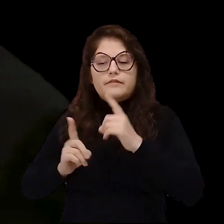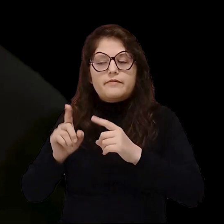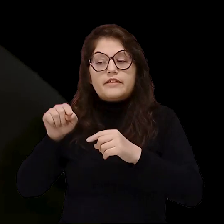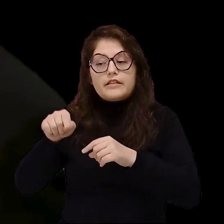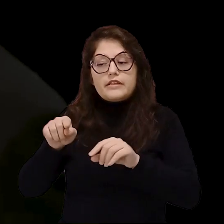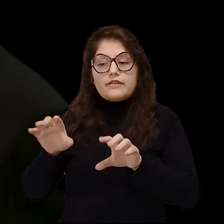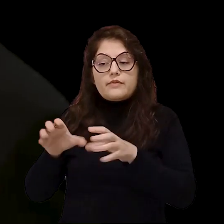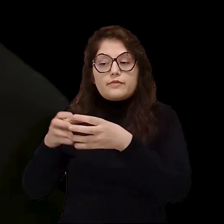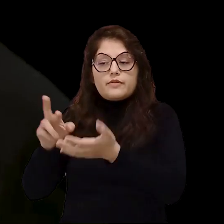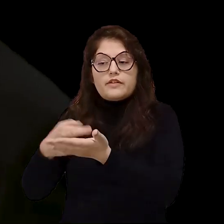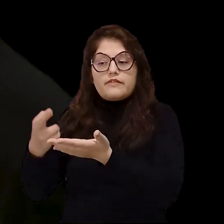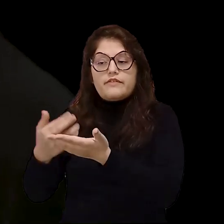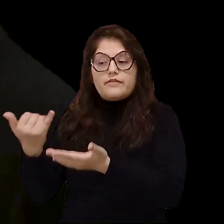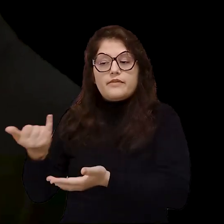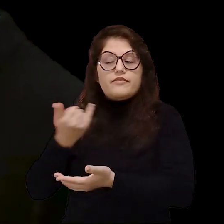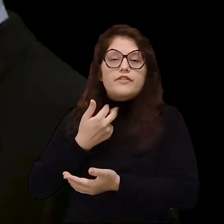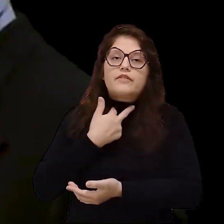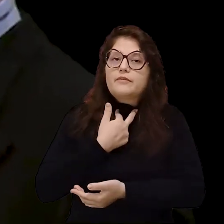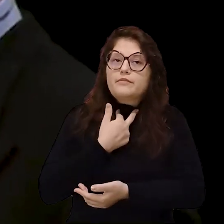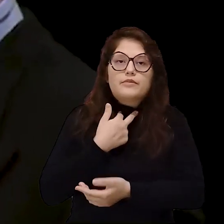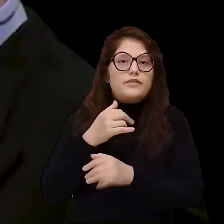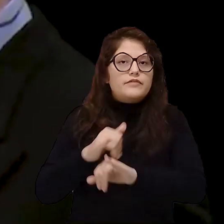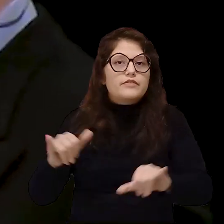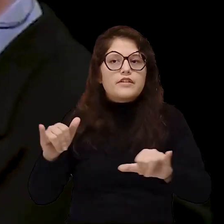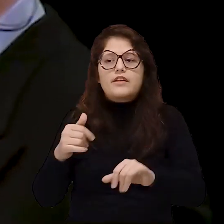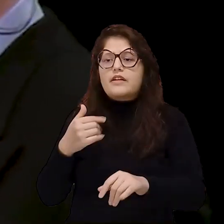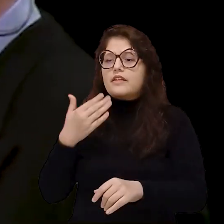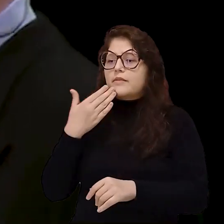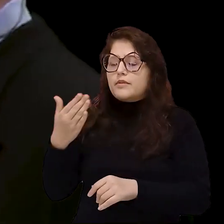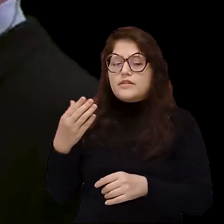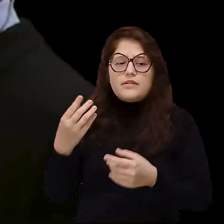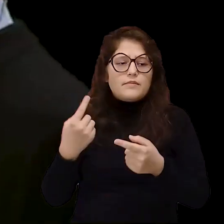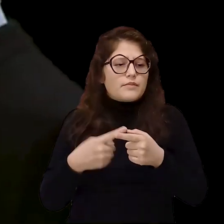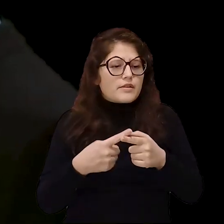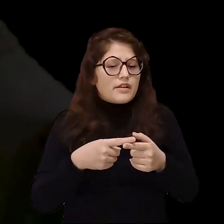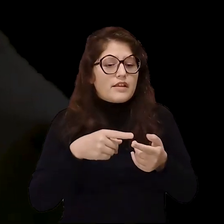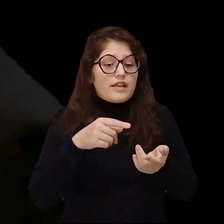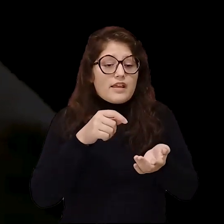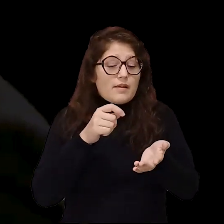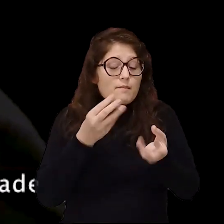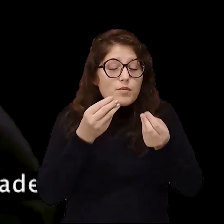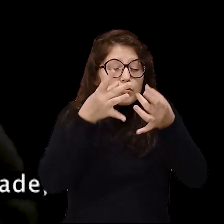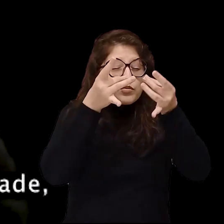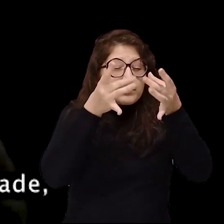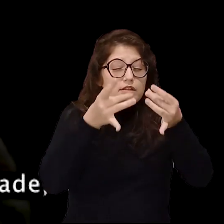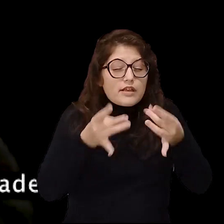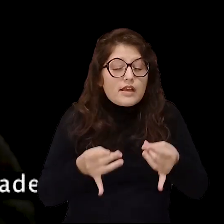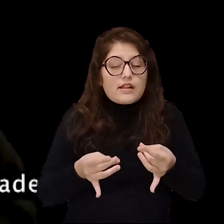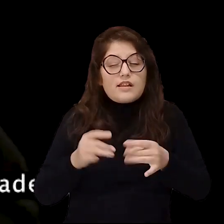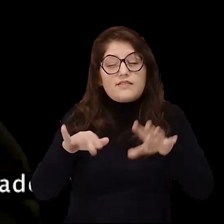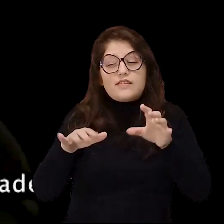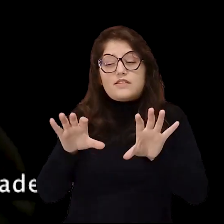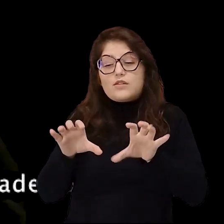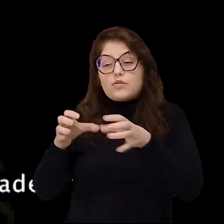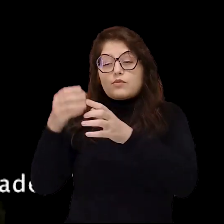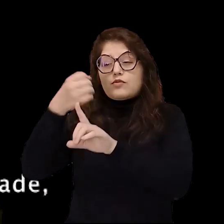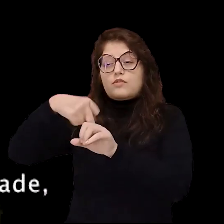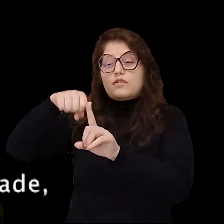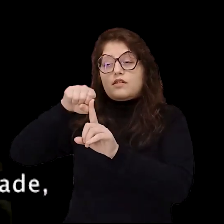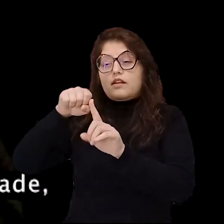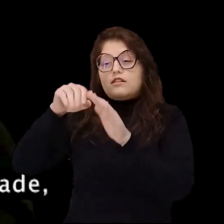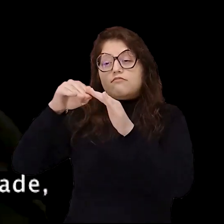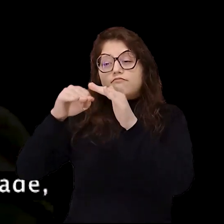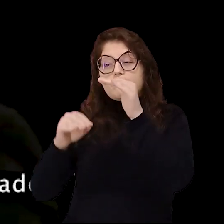we really can't publish this. And I said, why not? And she said, it just is too far-fetched. These people who are sort of at the